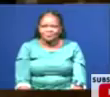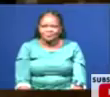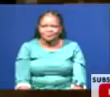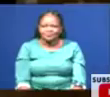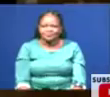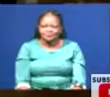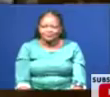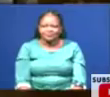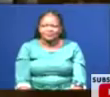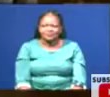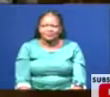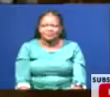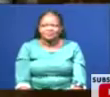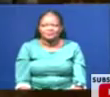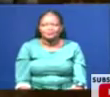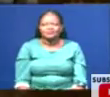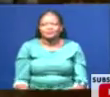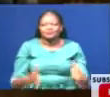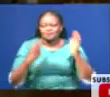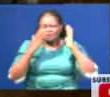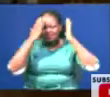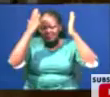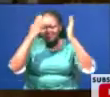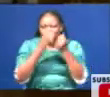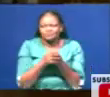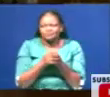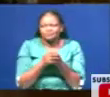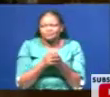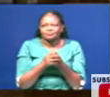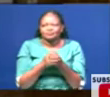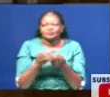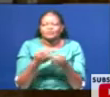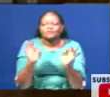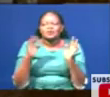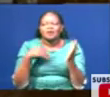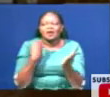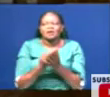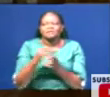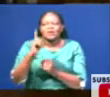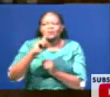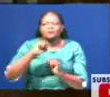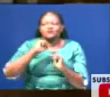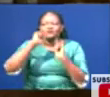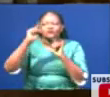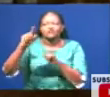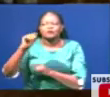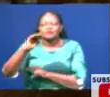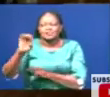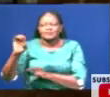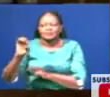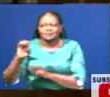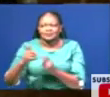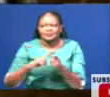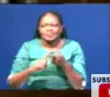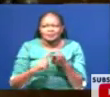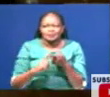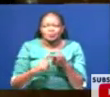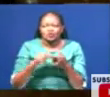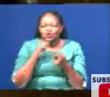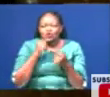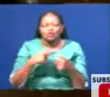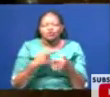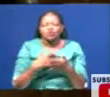Archbishop Makarios, released from his exile in the Seychelles, arrives at Nairobi on his way to Greece. He's allowed to go anywhere but Cyprus at